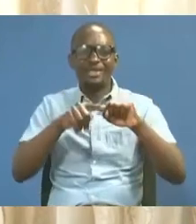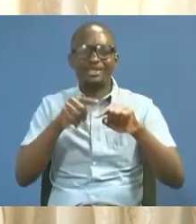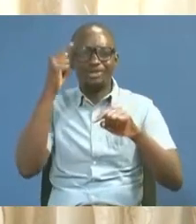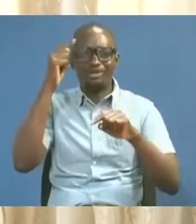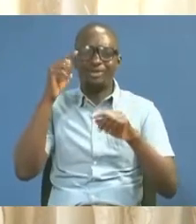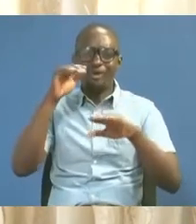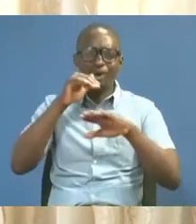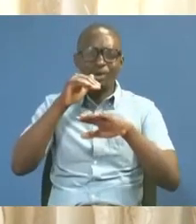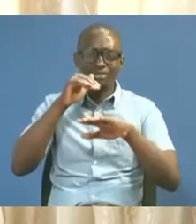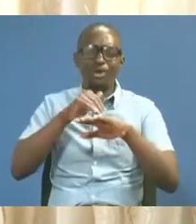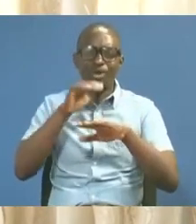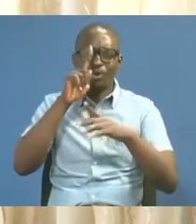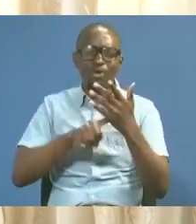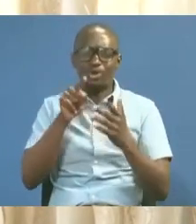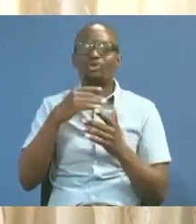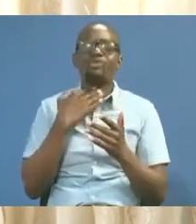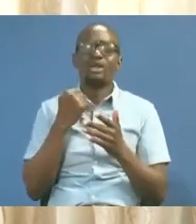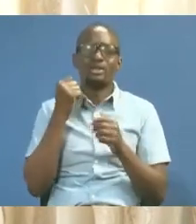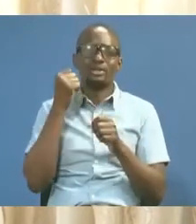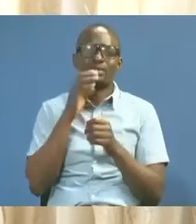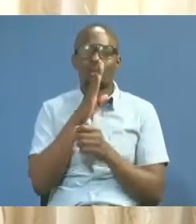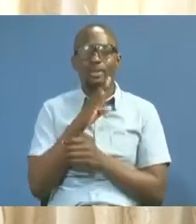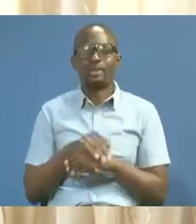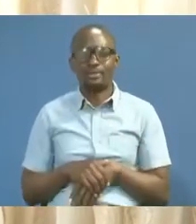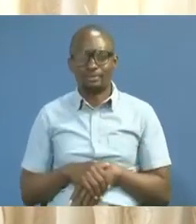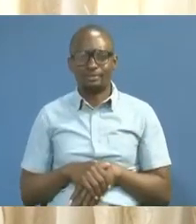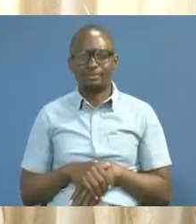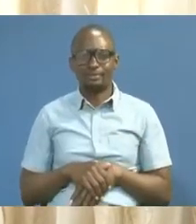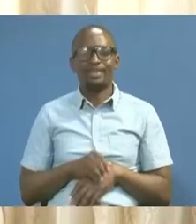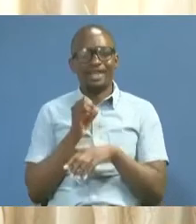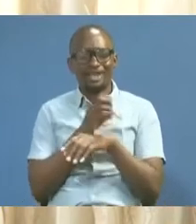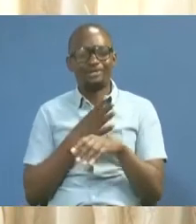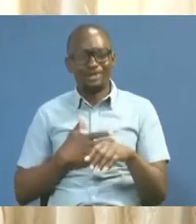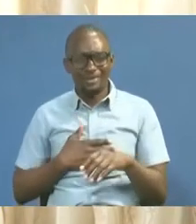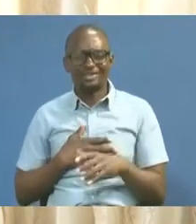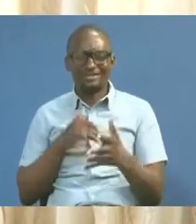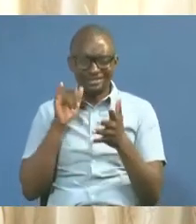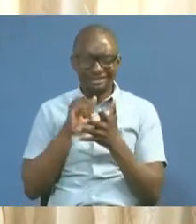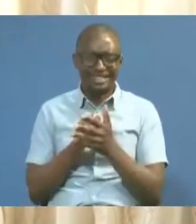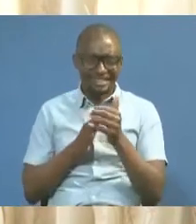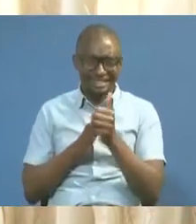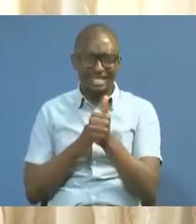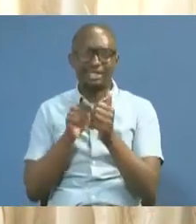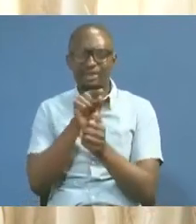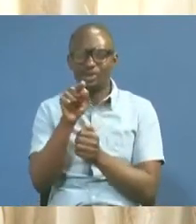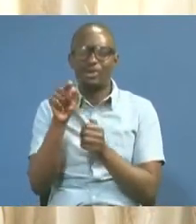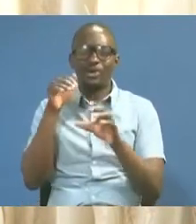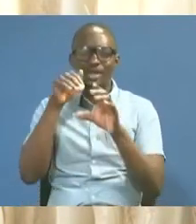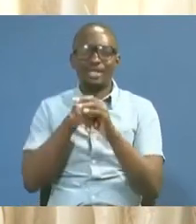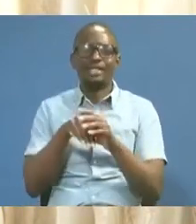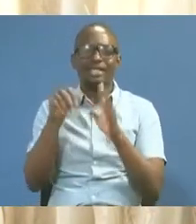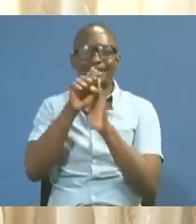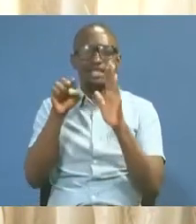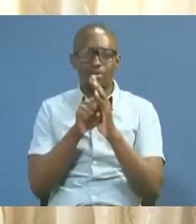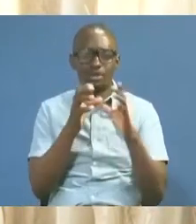And that perhaps is my advice. That guides you into the subject combination that you want